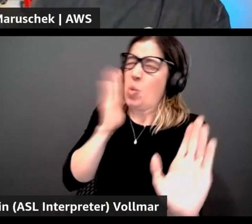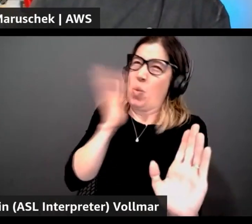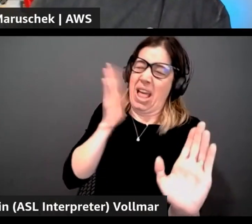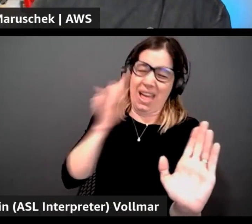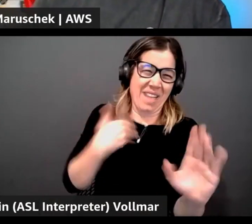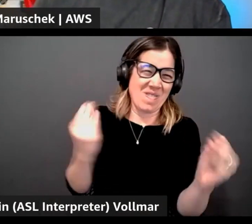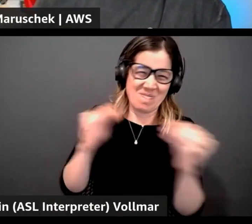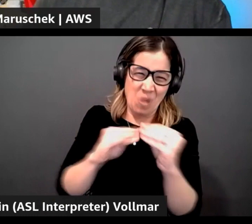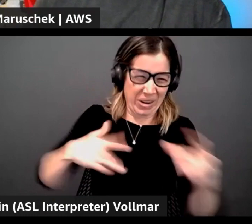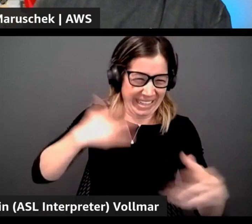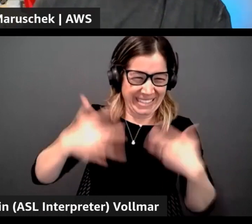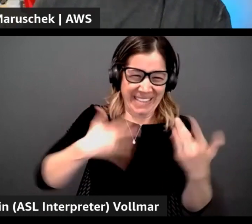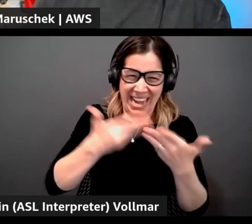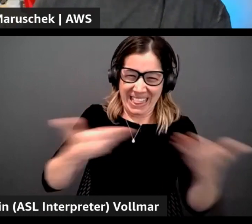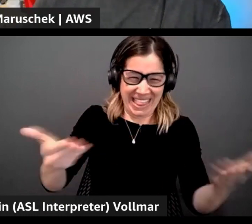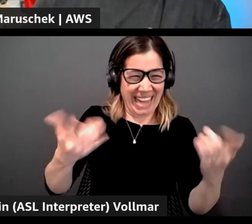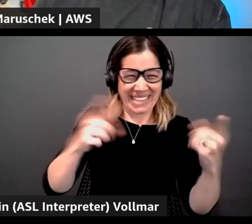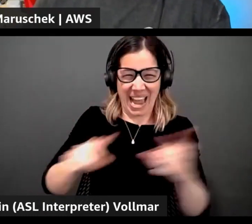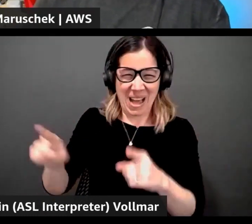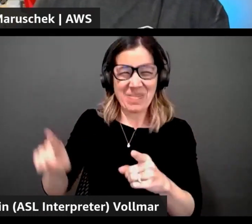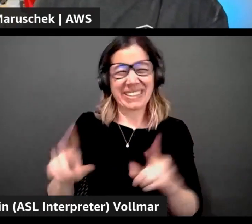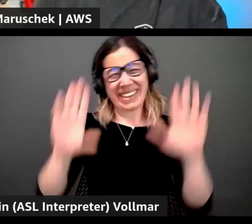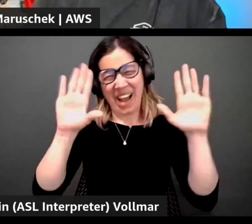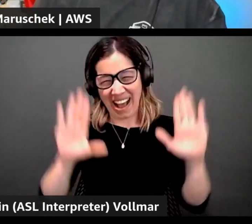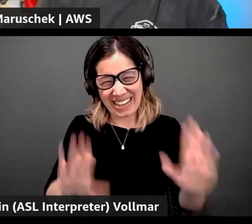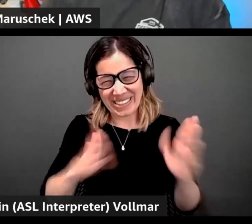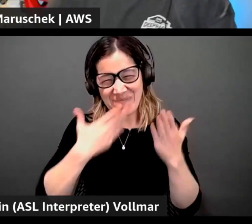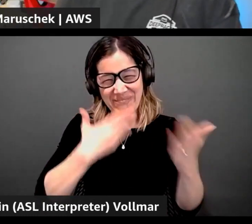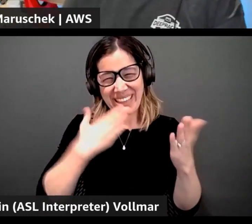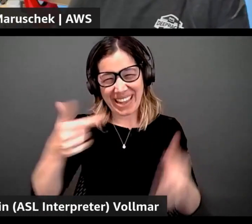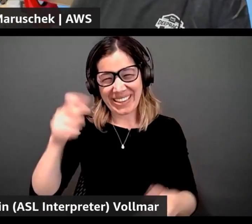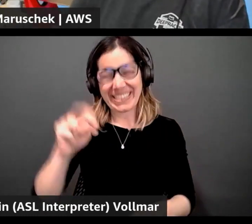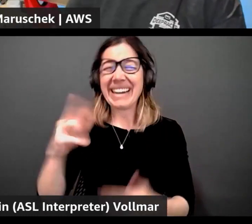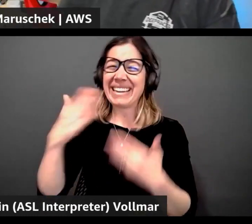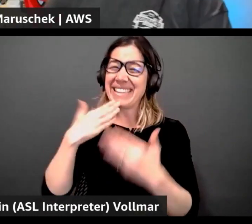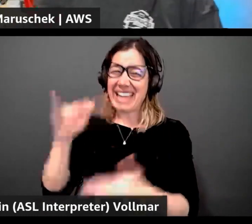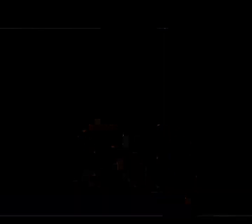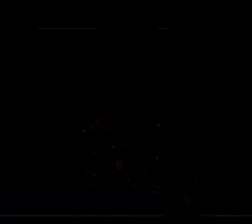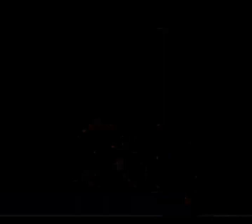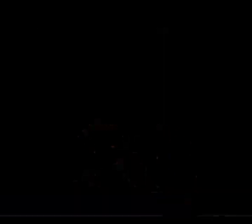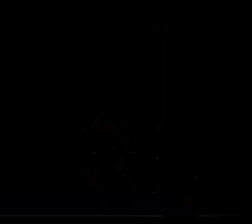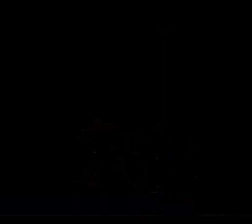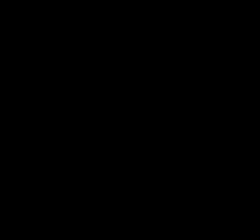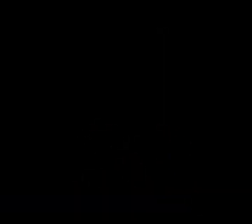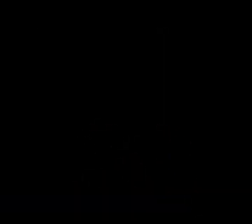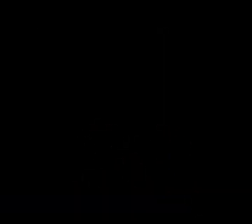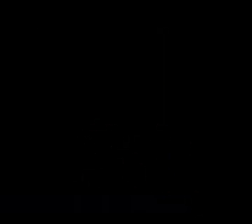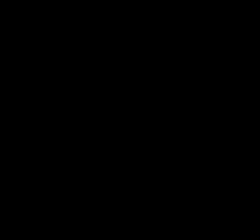the pipeline. Trust me. Awesome. All right. Thanks, Glenn. So, thanks, Jeff. Thanks, Jordan. Thanks, Yeah. Jasmine. Appreciate it.